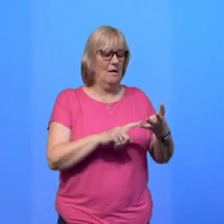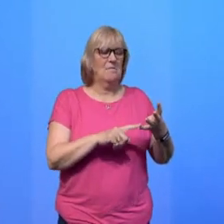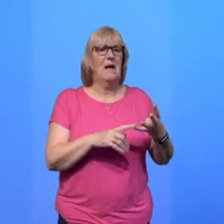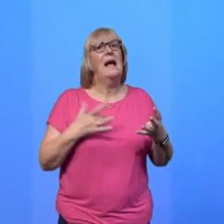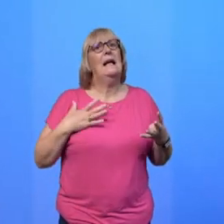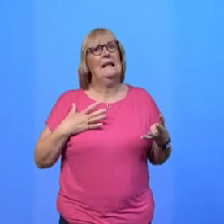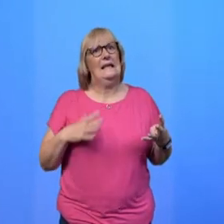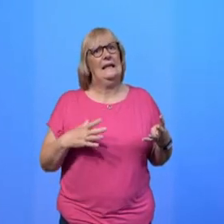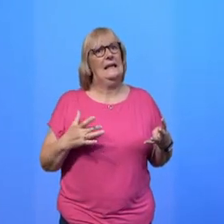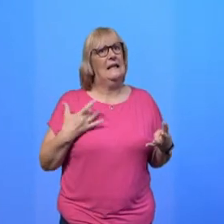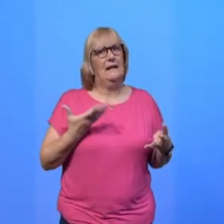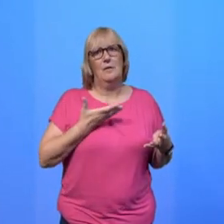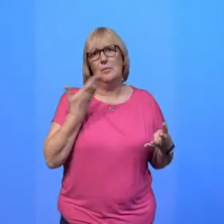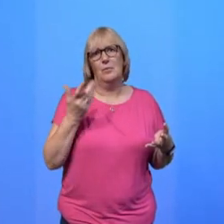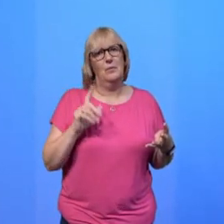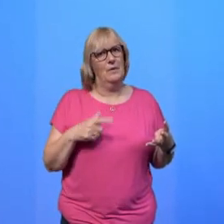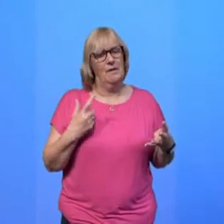without?